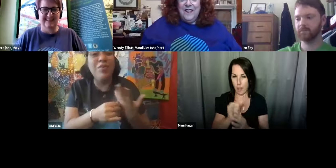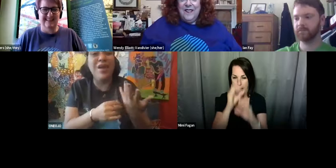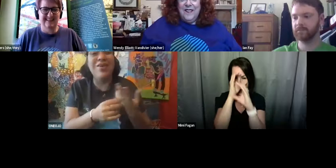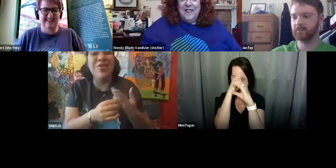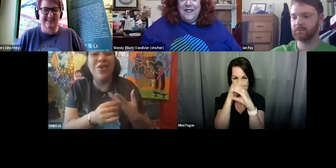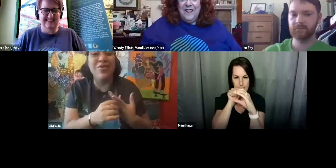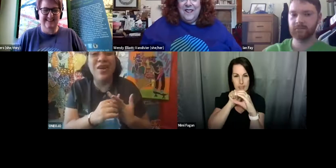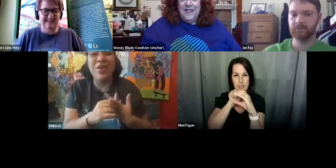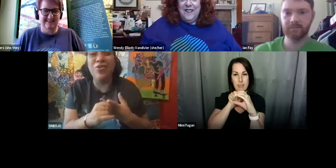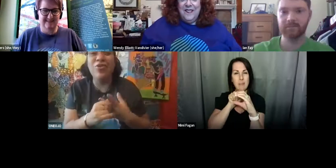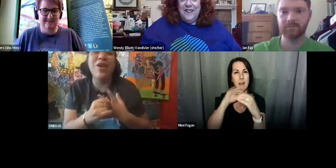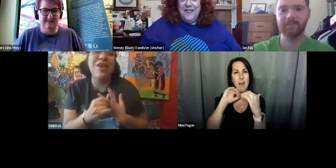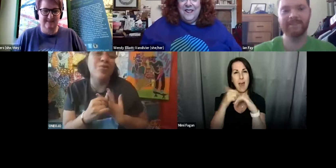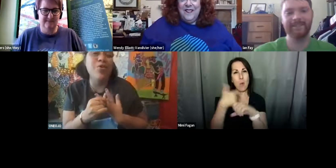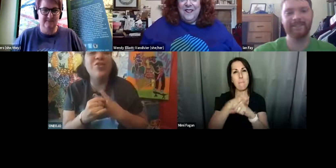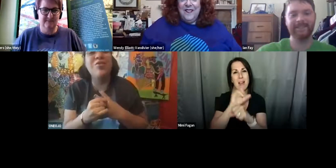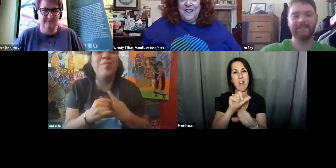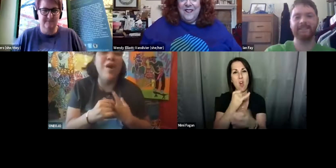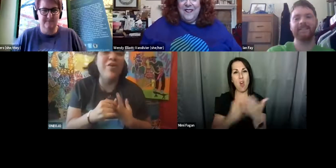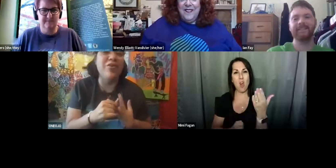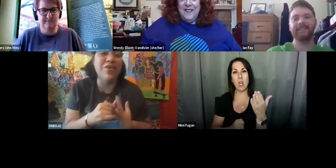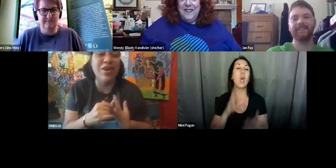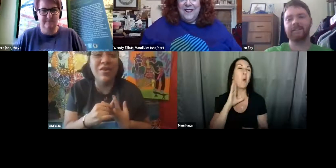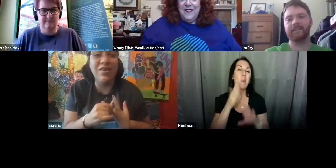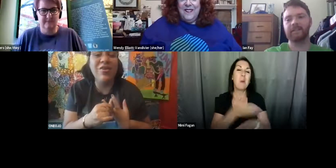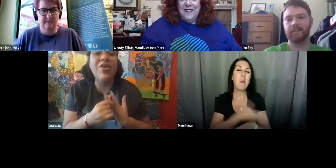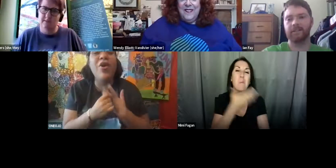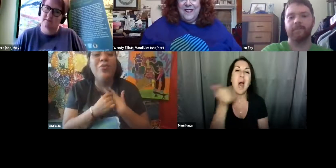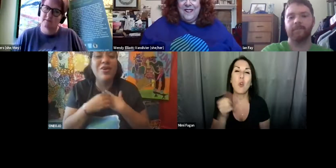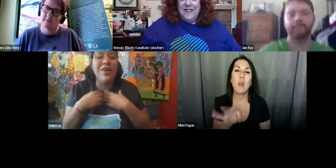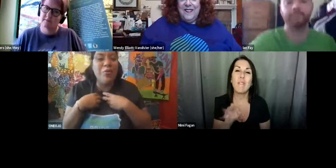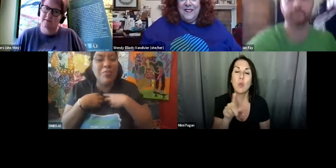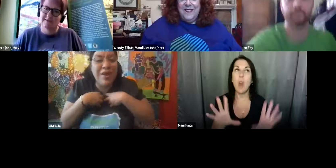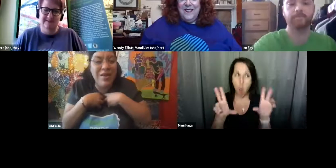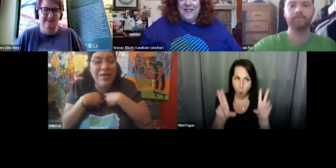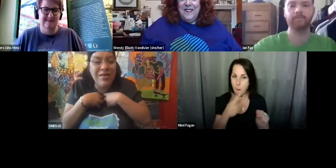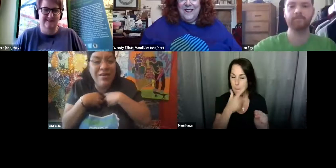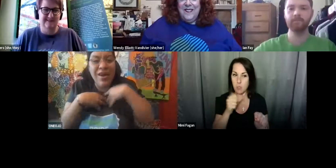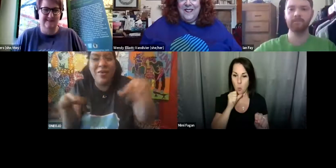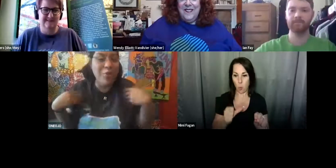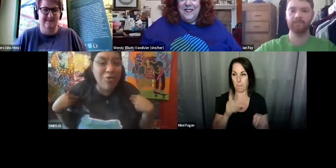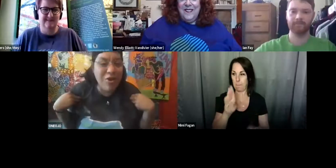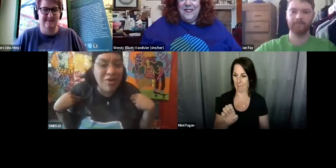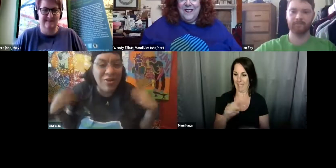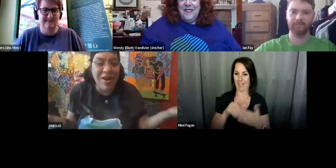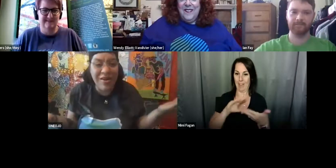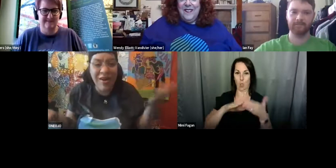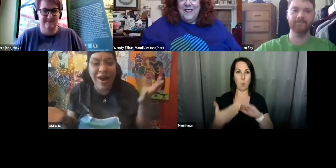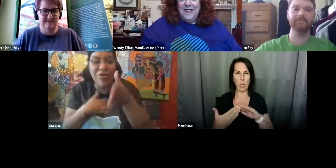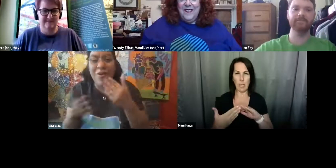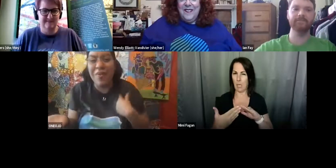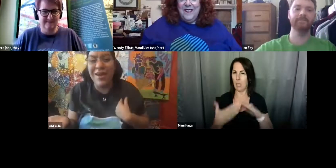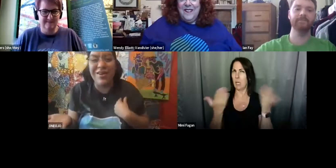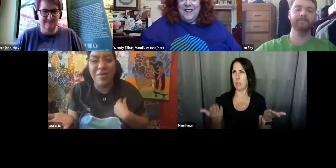I wouldn't be making the art that I did. They're like, yeah, you would. It'd just be better. It's like, no, because then I wouldn't be in a community. So like,